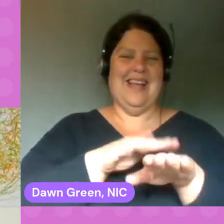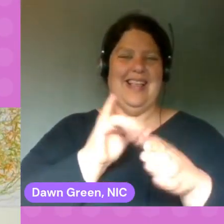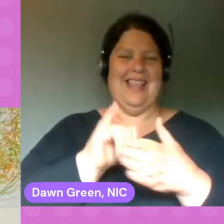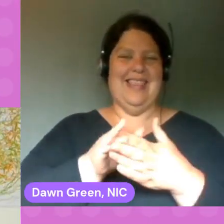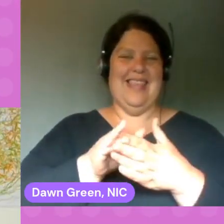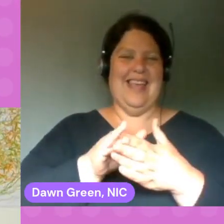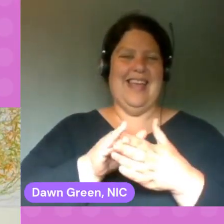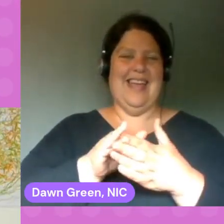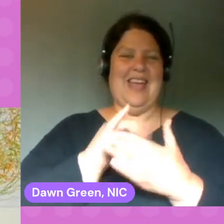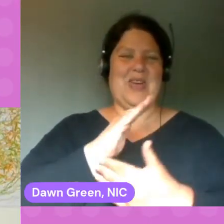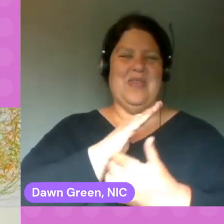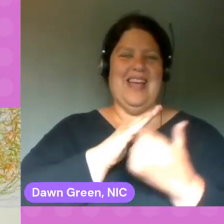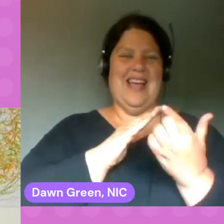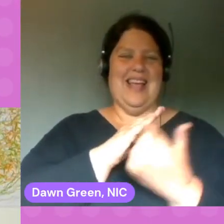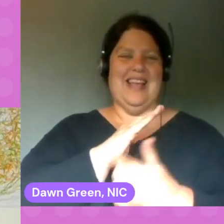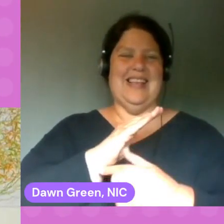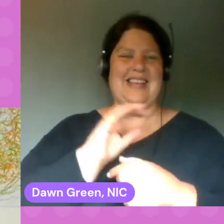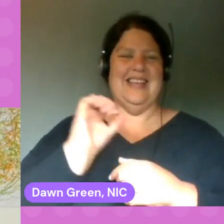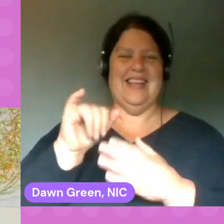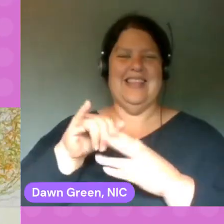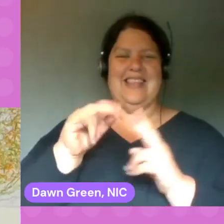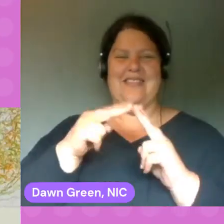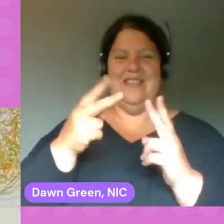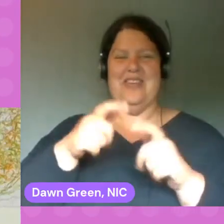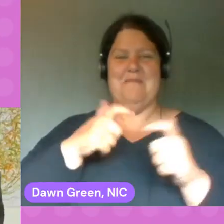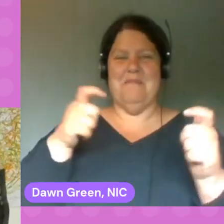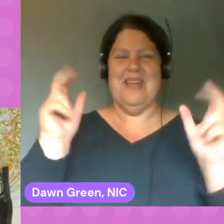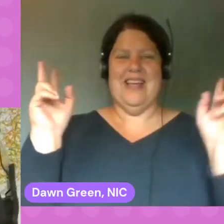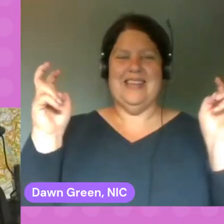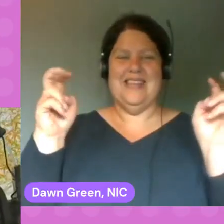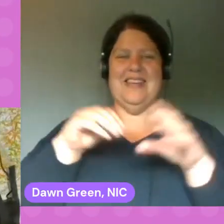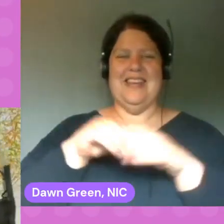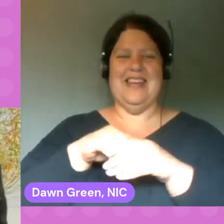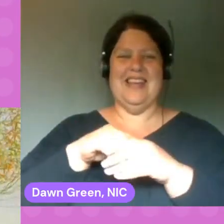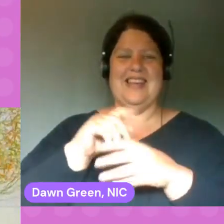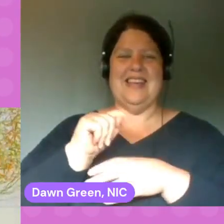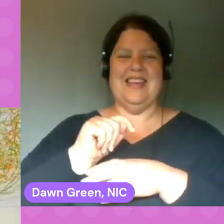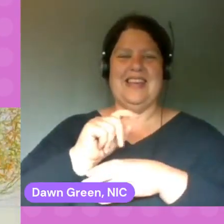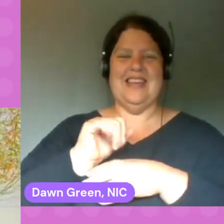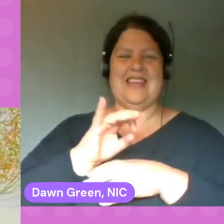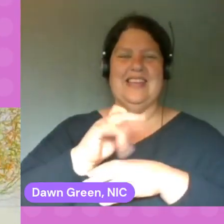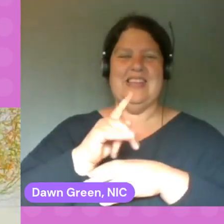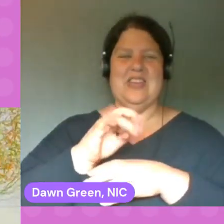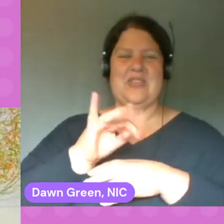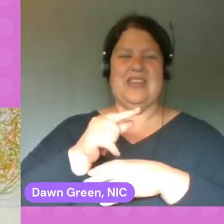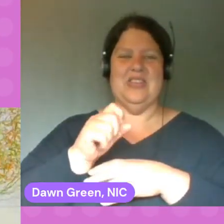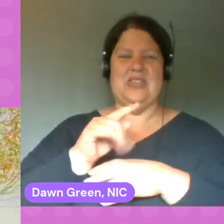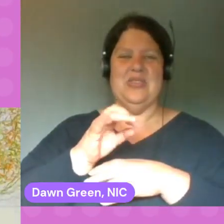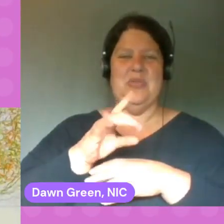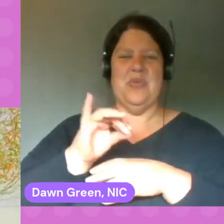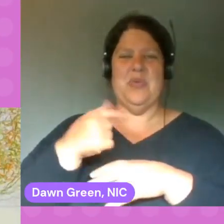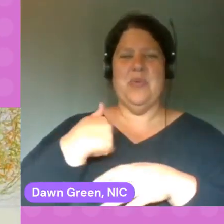yes, rollers. So this is a very big we're topic in a so tinkering studio so we'll within the be